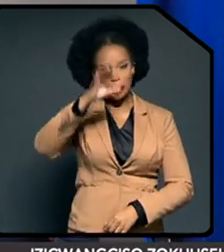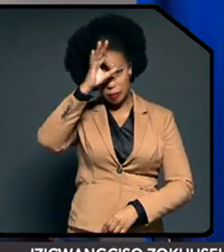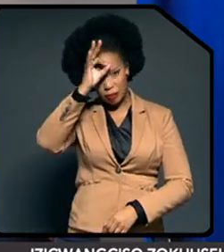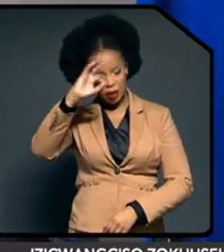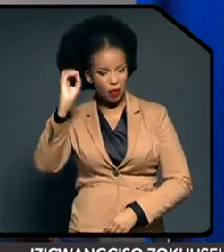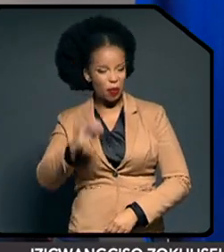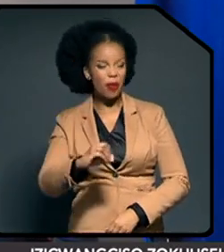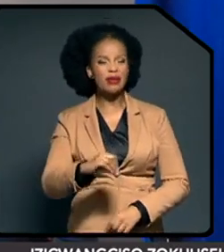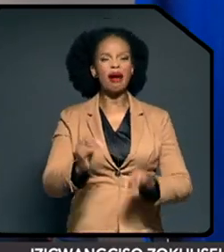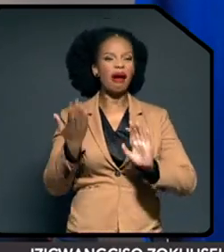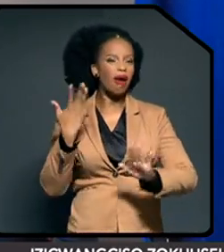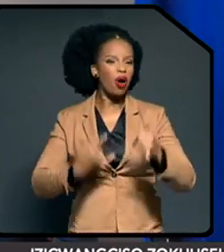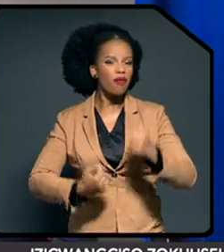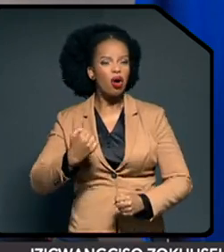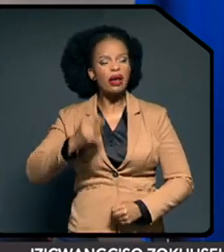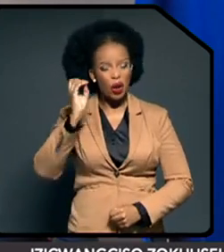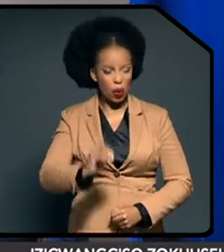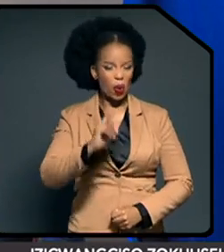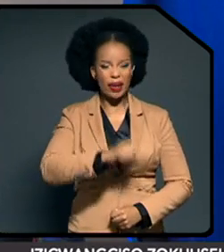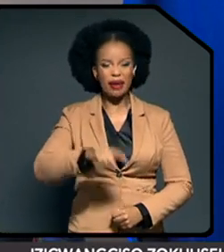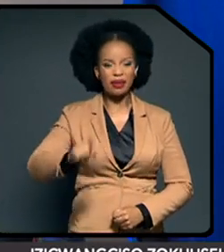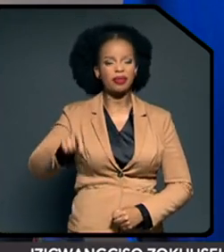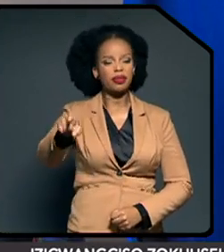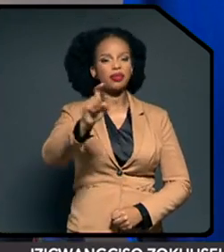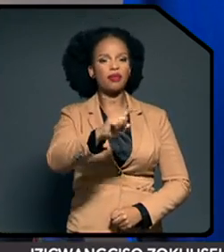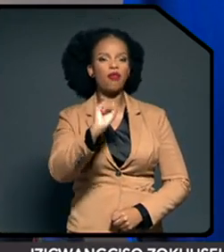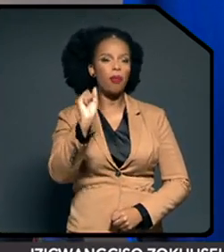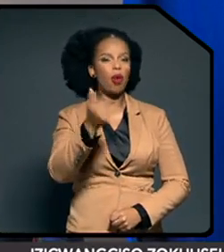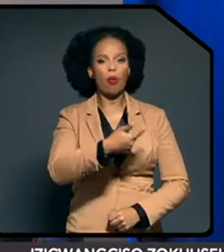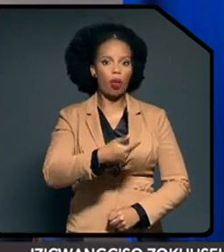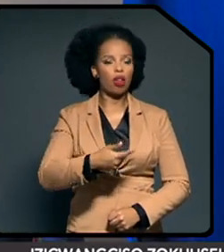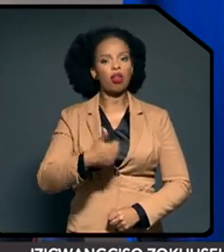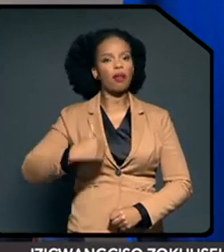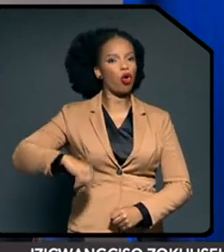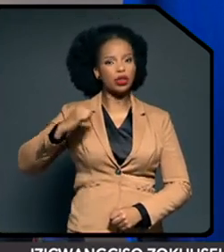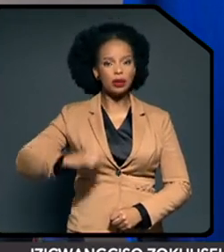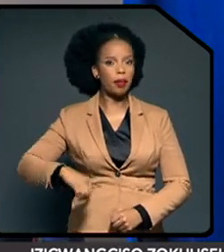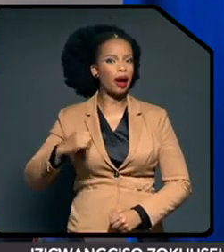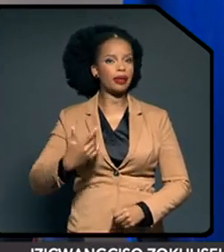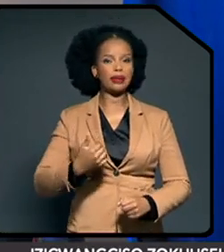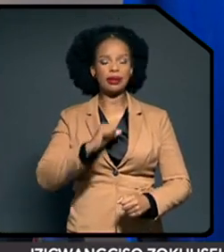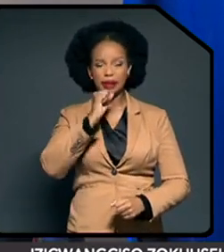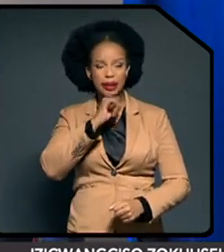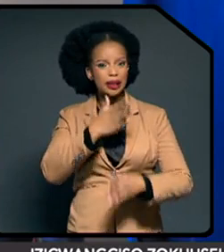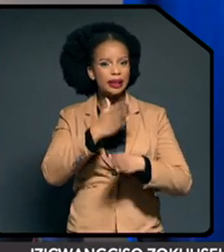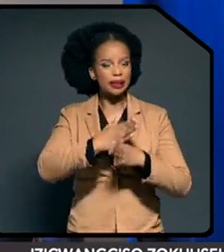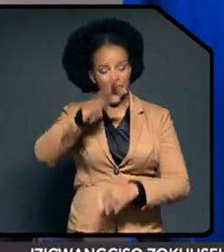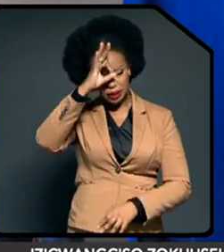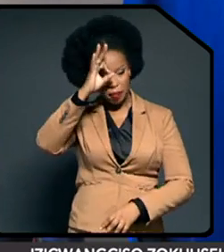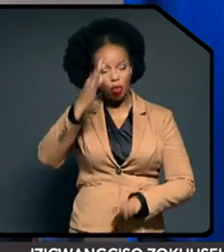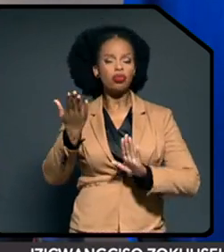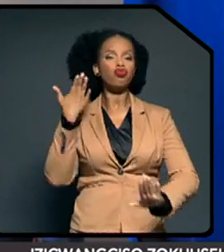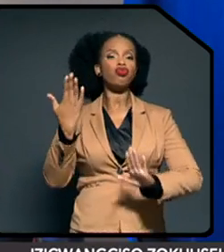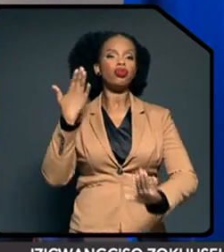from all municipalities in the province, traffic services, both the municipal traffics and the